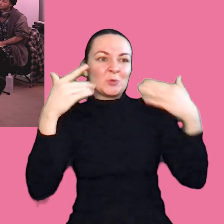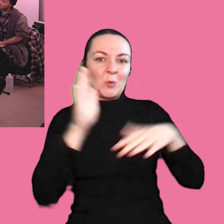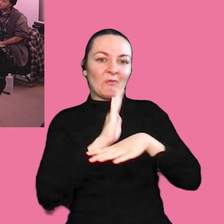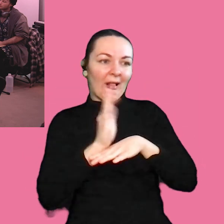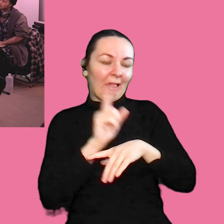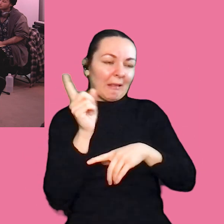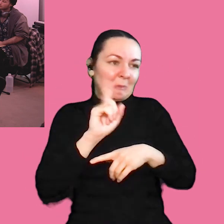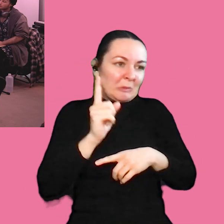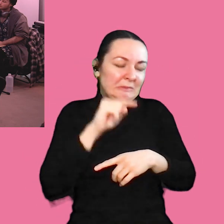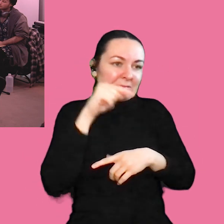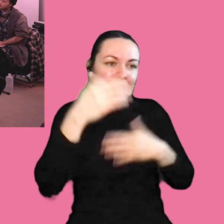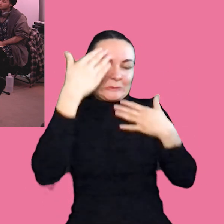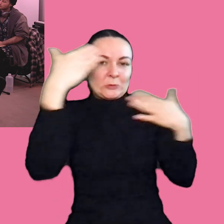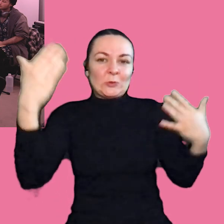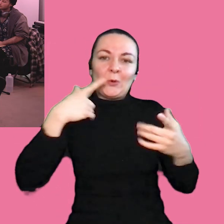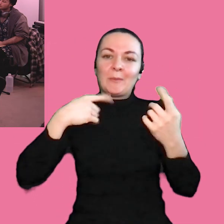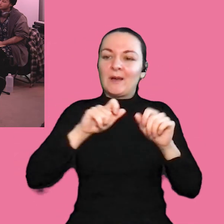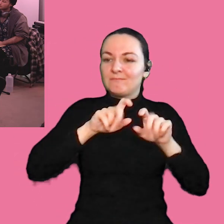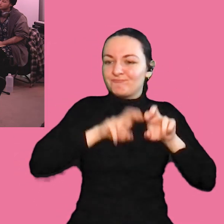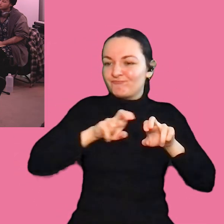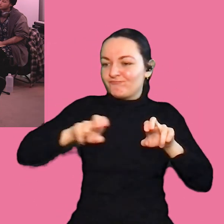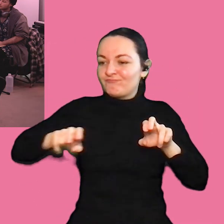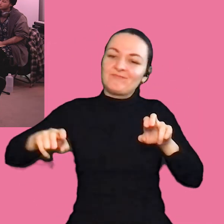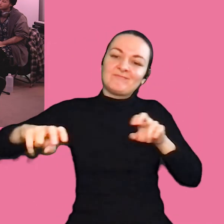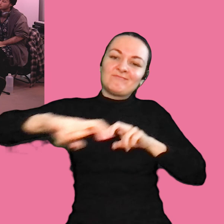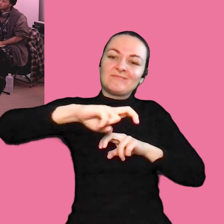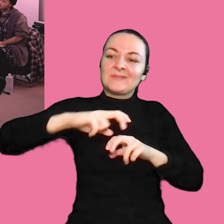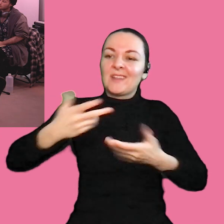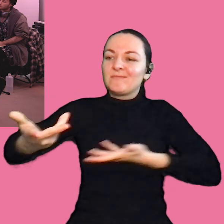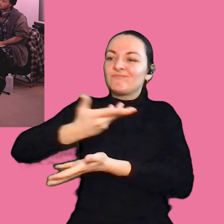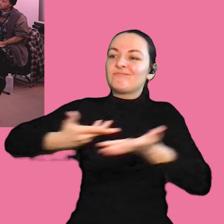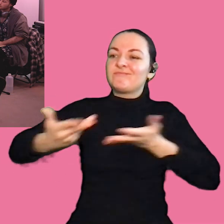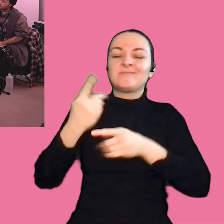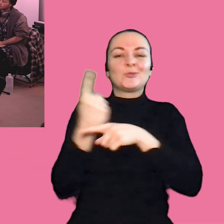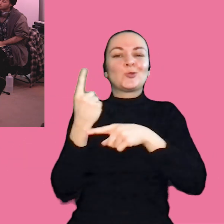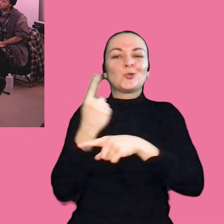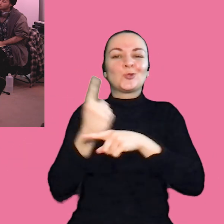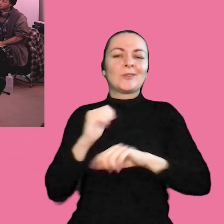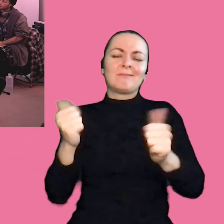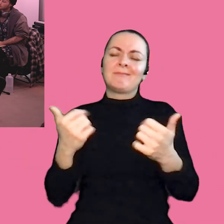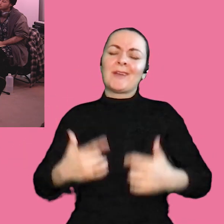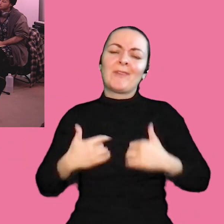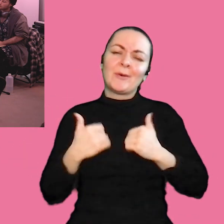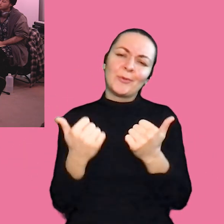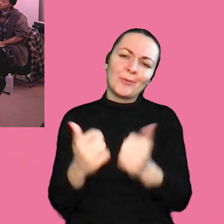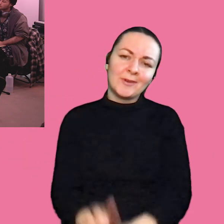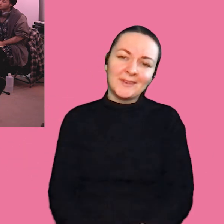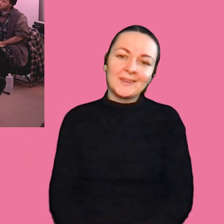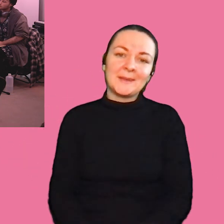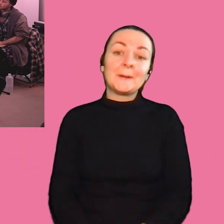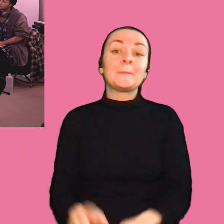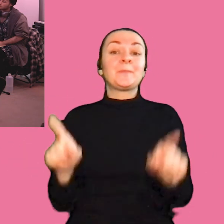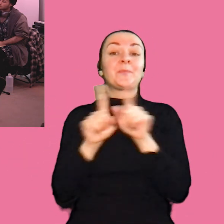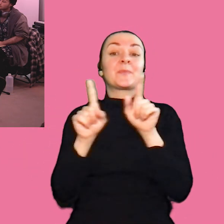don't know what it's about, and then the sort of sitting talking with each other afterwards feels really great. And also, I guess my hope for